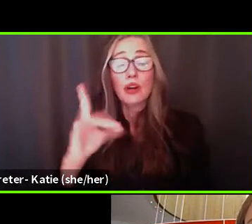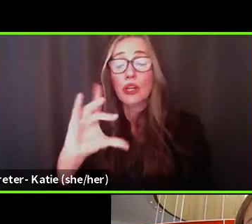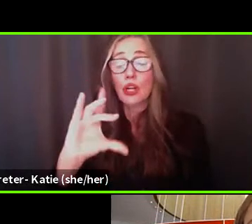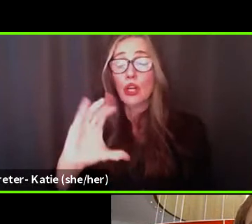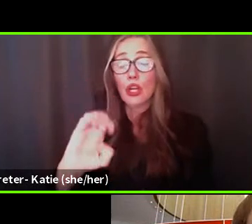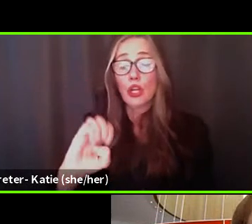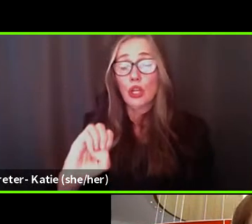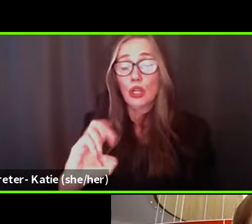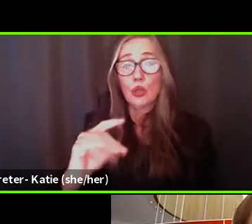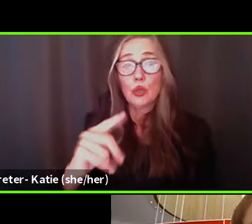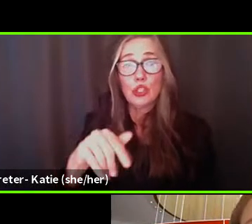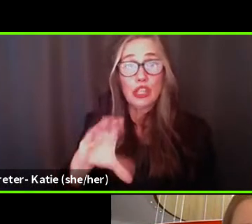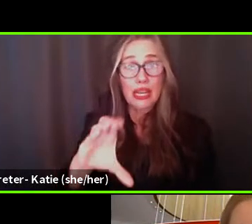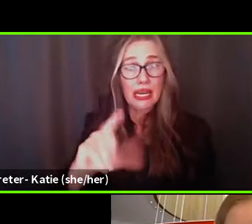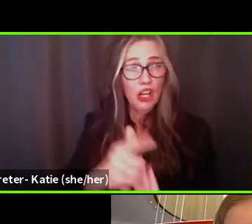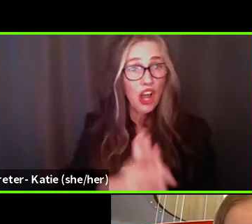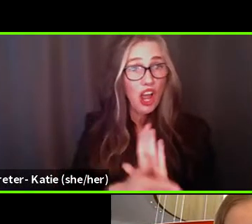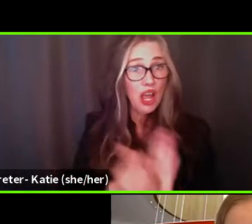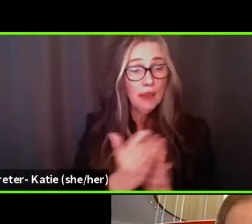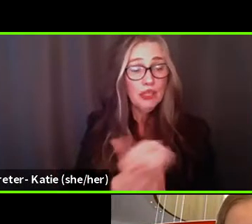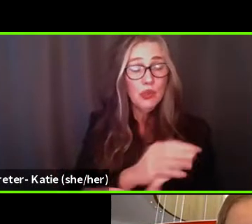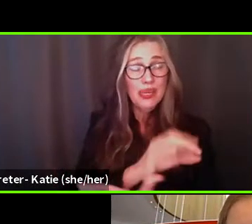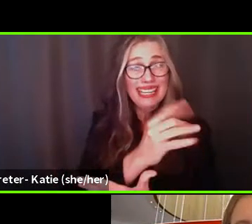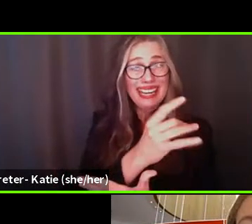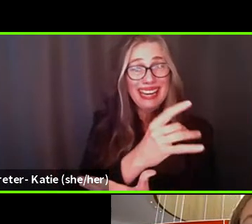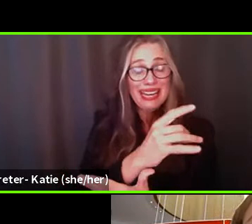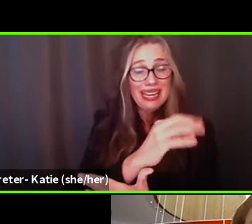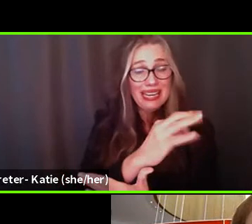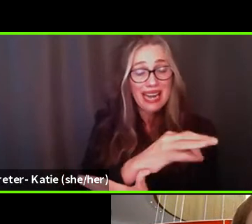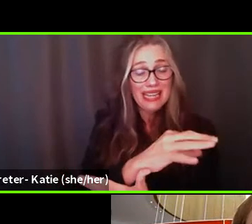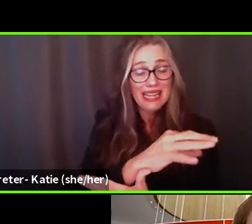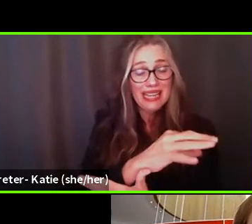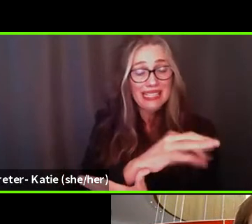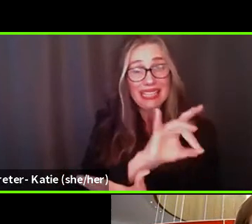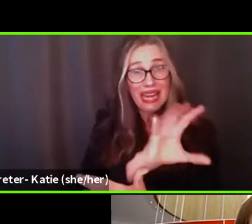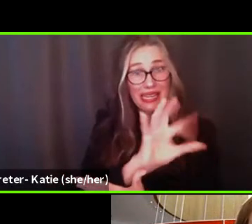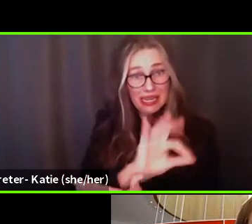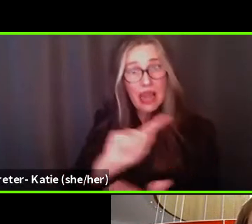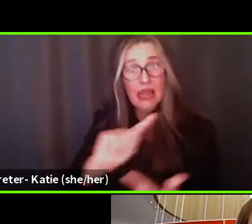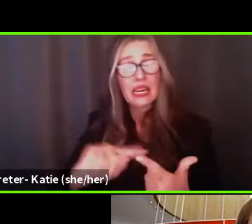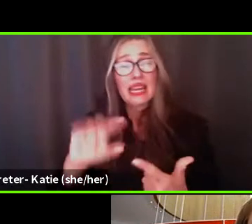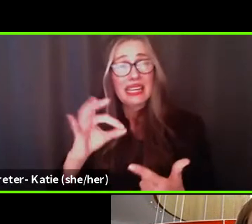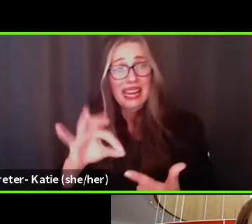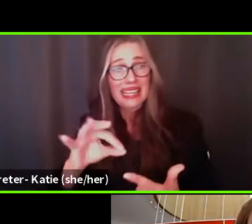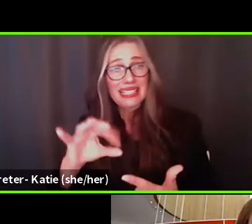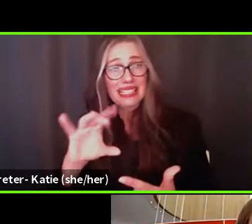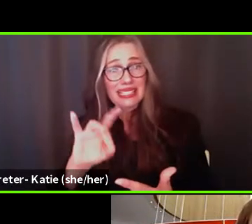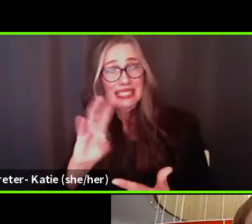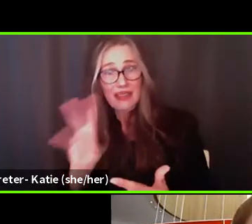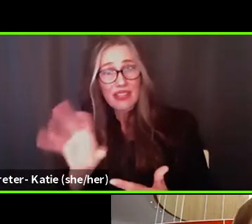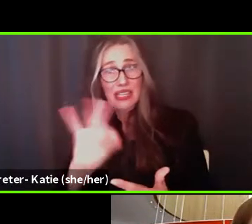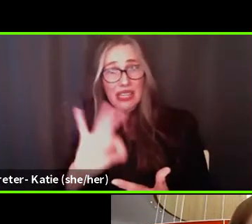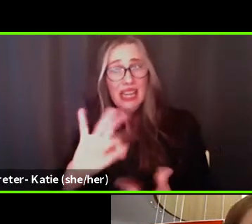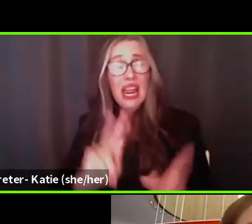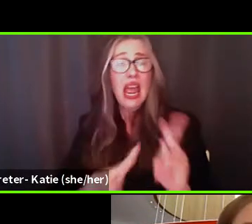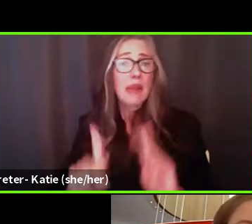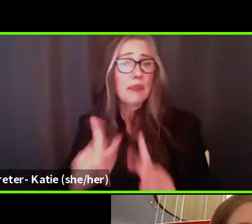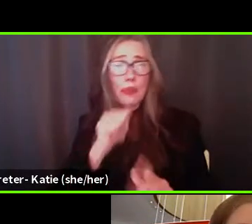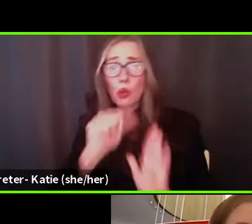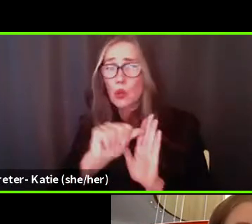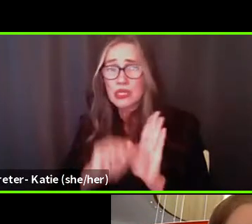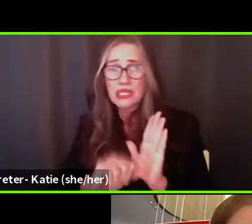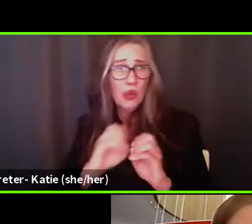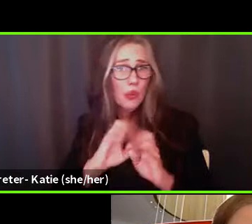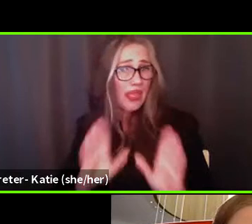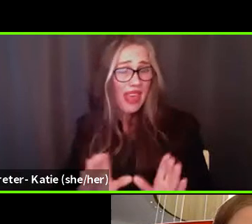the books between 1909 and 1979 and also individuals who were sterilized without proper consents in state